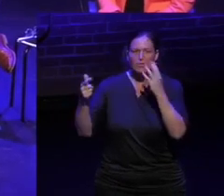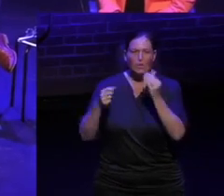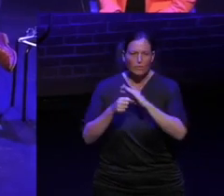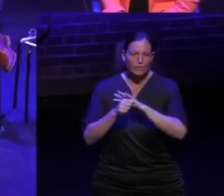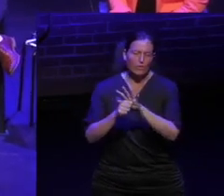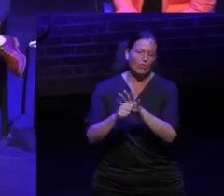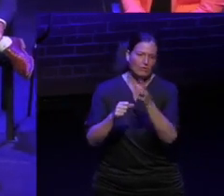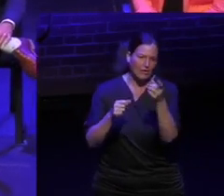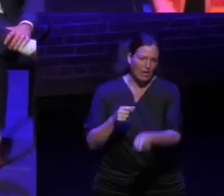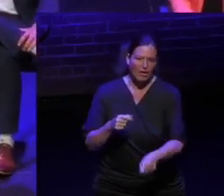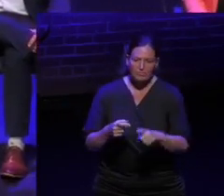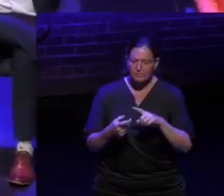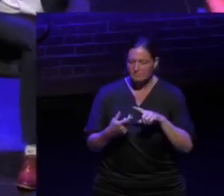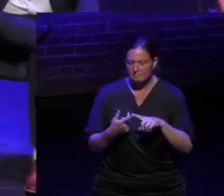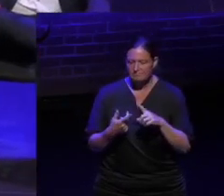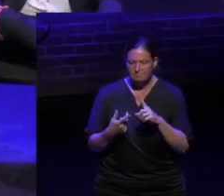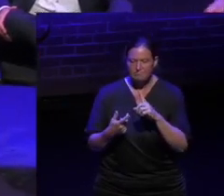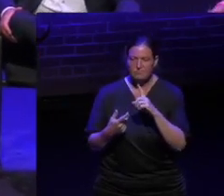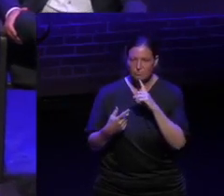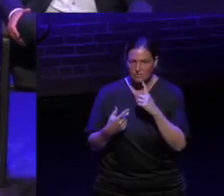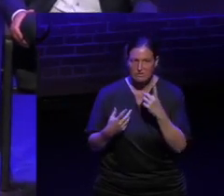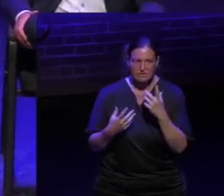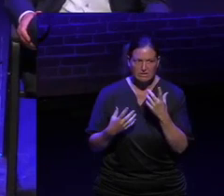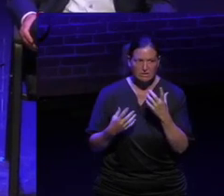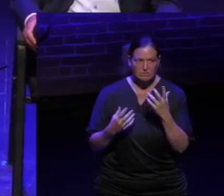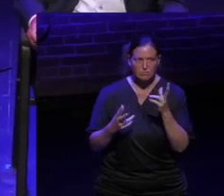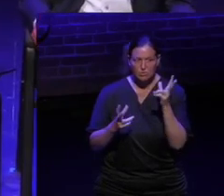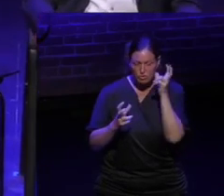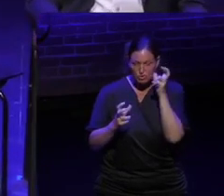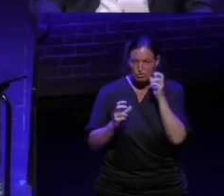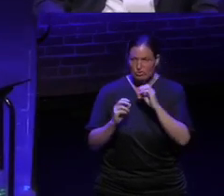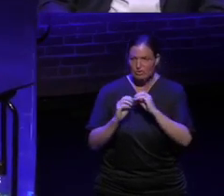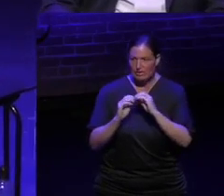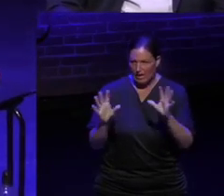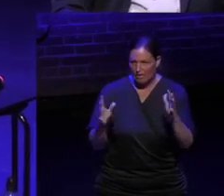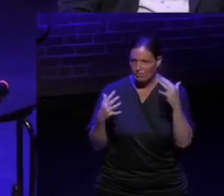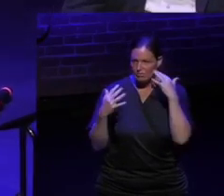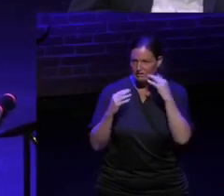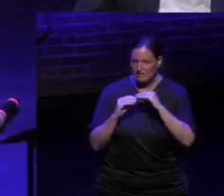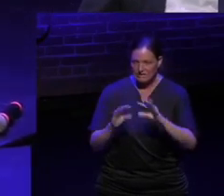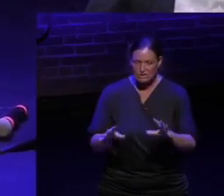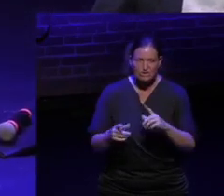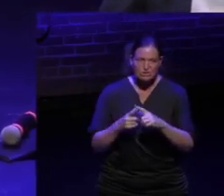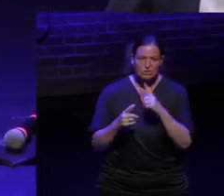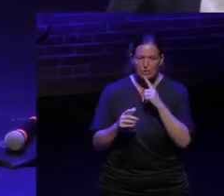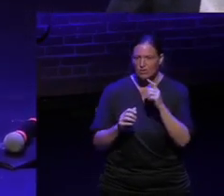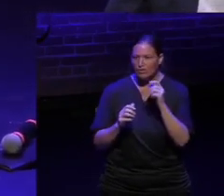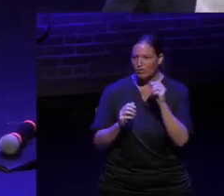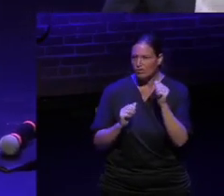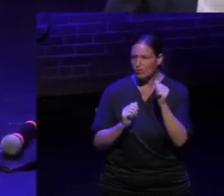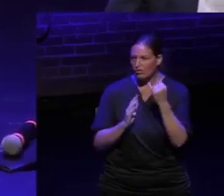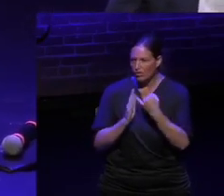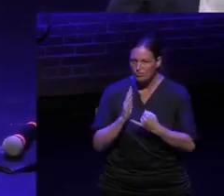heard quite extensively, really loudly and clearly about the needs of the arts and culture sector